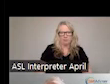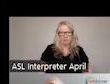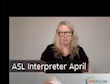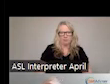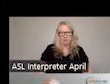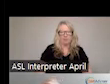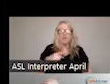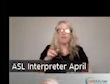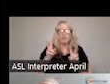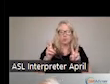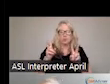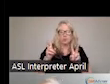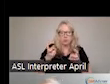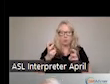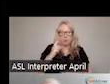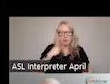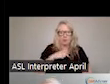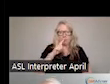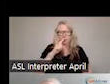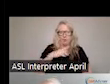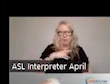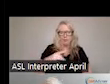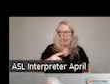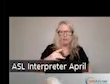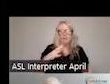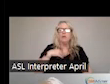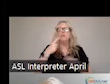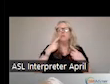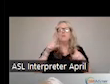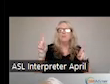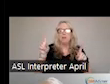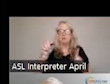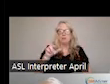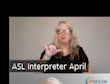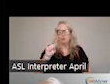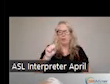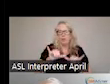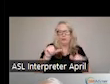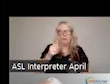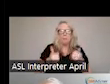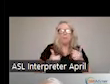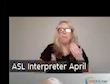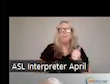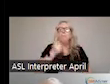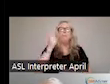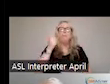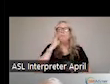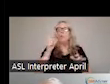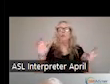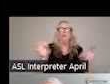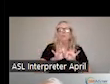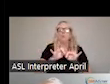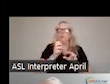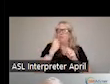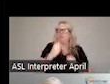This is a quote that we really like. In an effective crisis system, perhaps the most potent element of